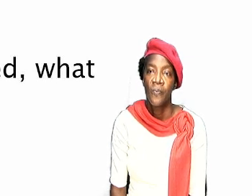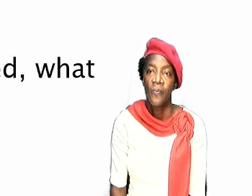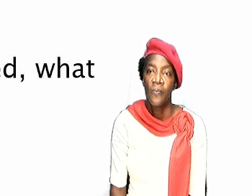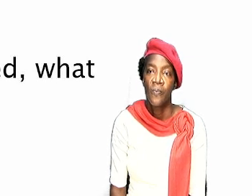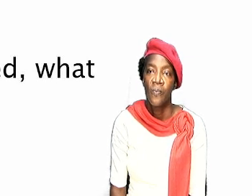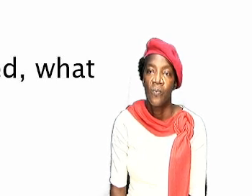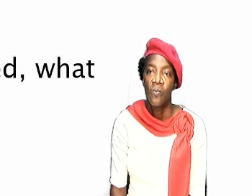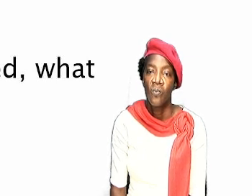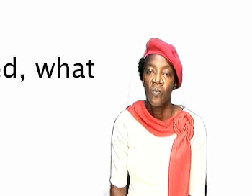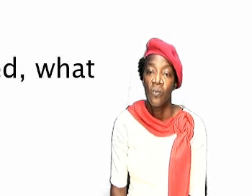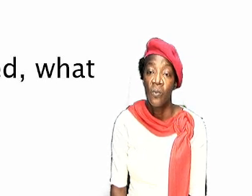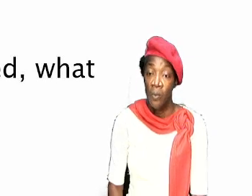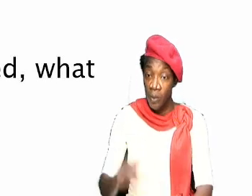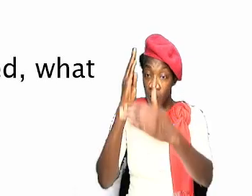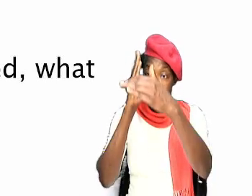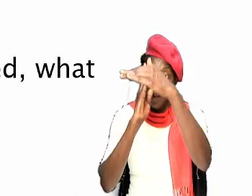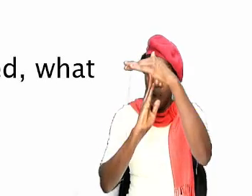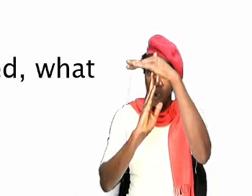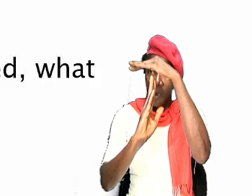So the prophet